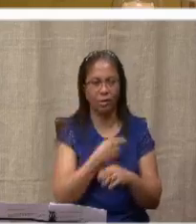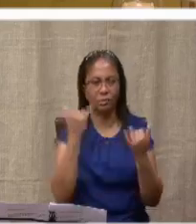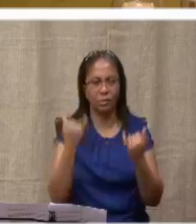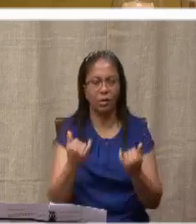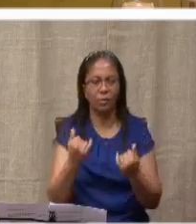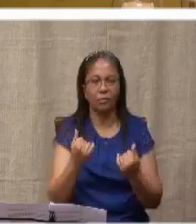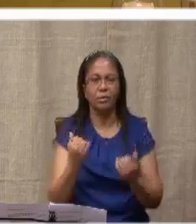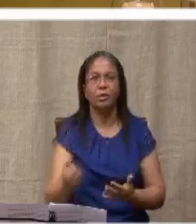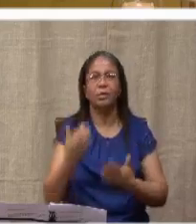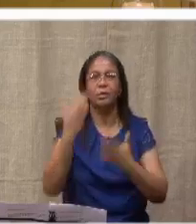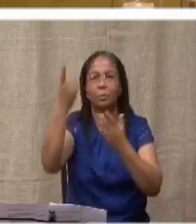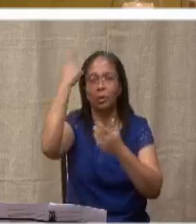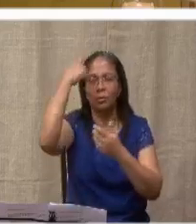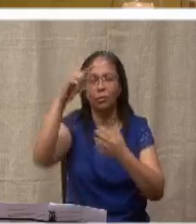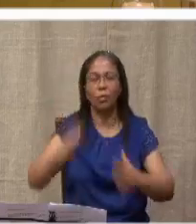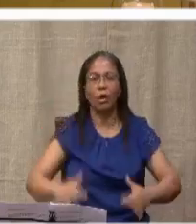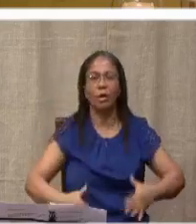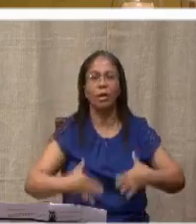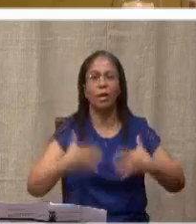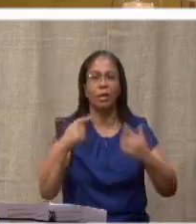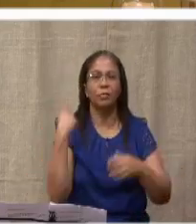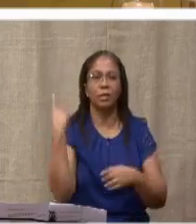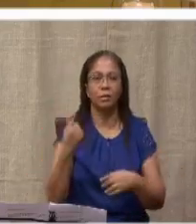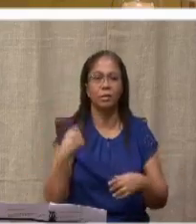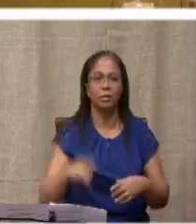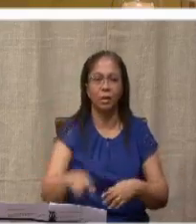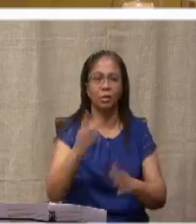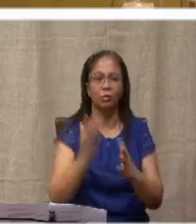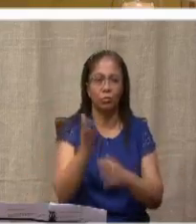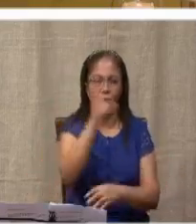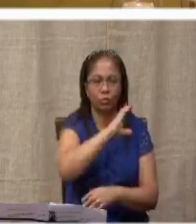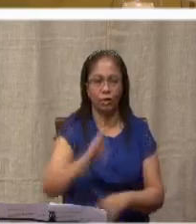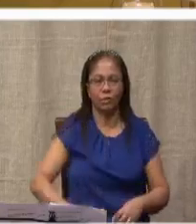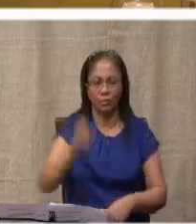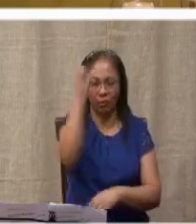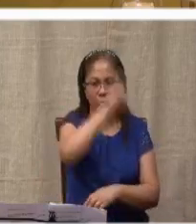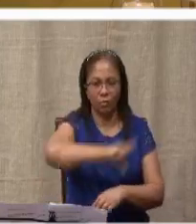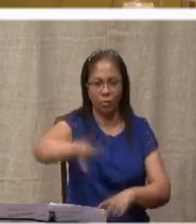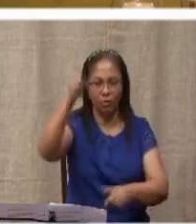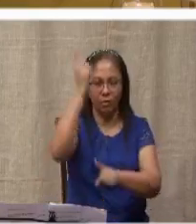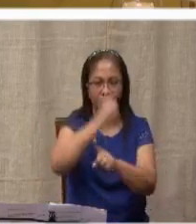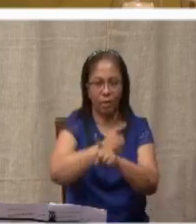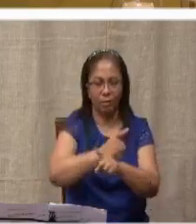the sacrament of eternal life through christ our lord amen